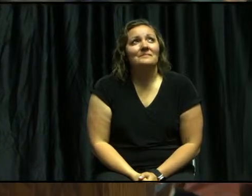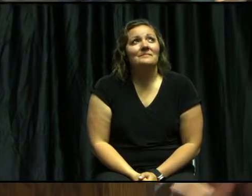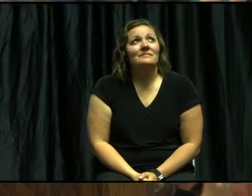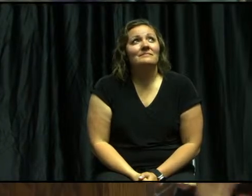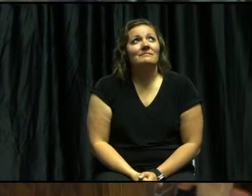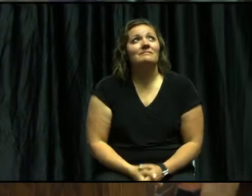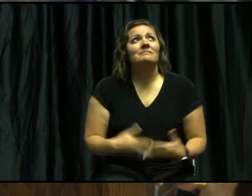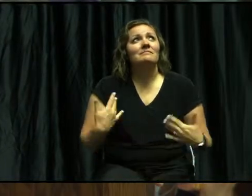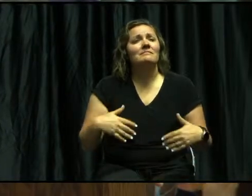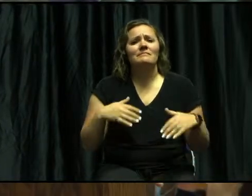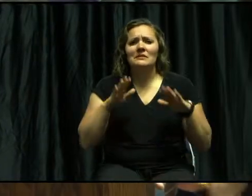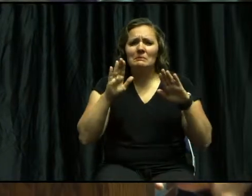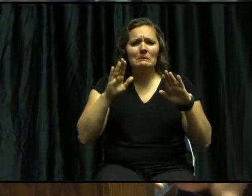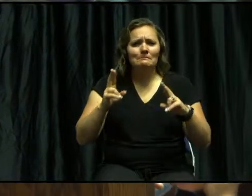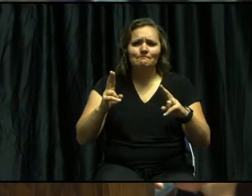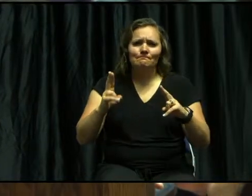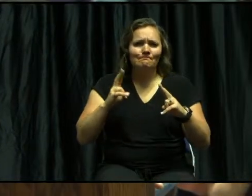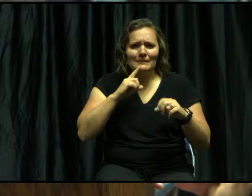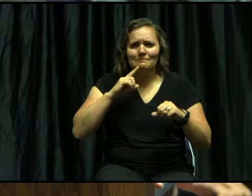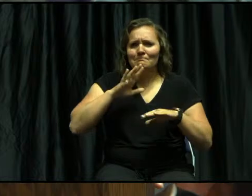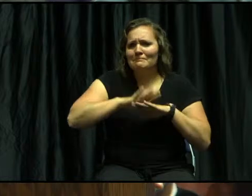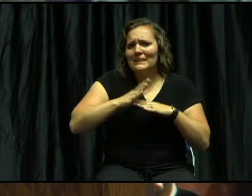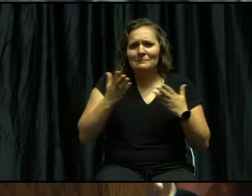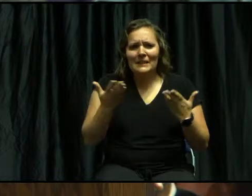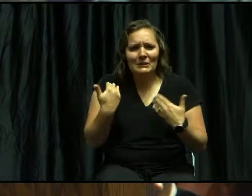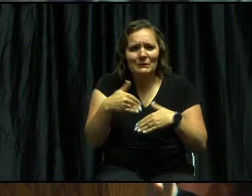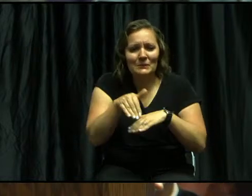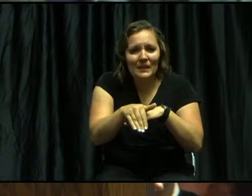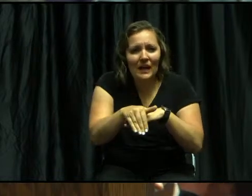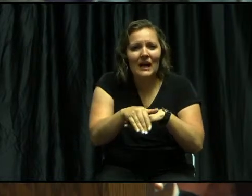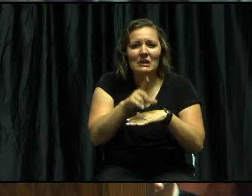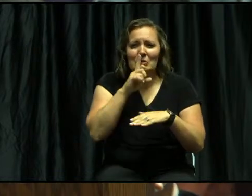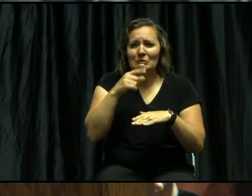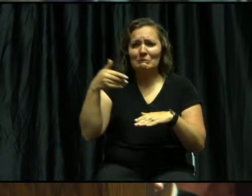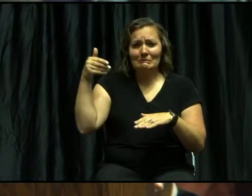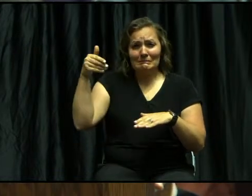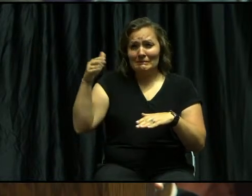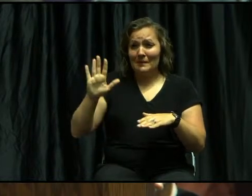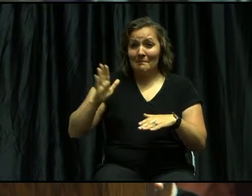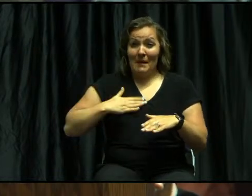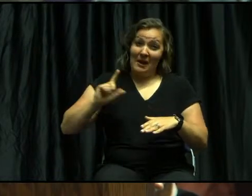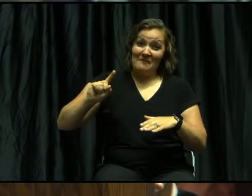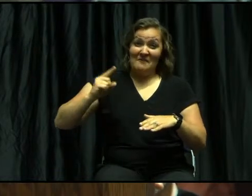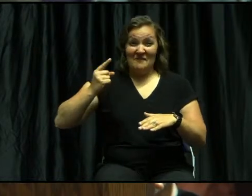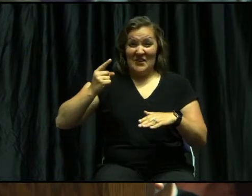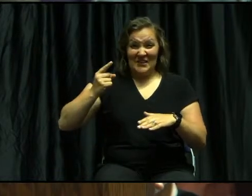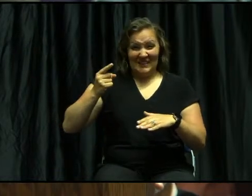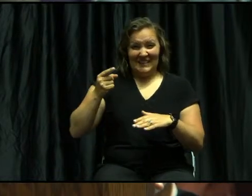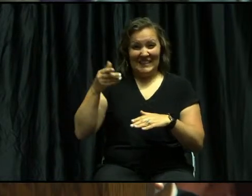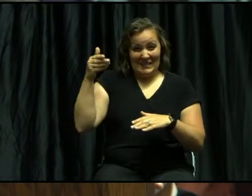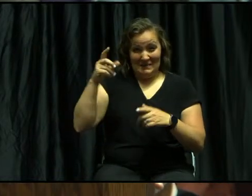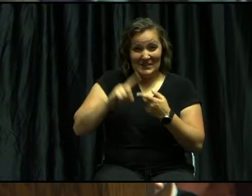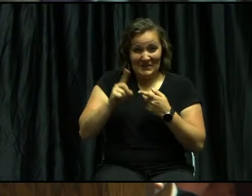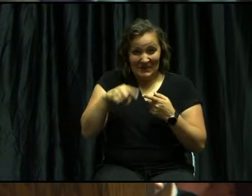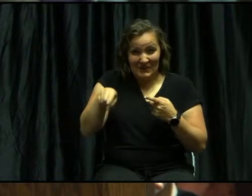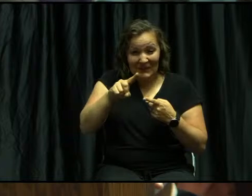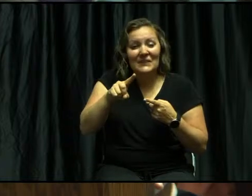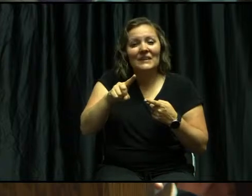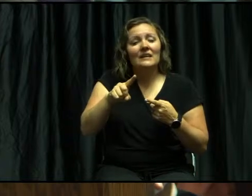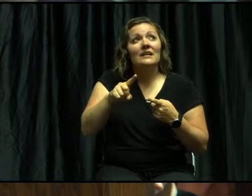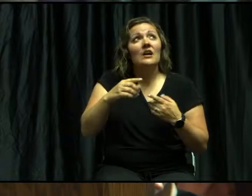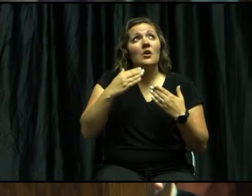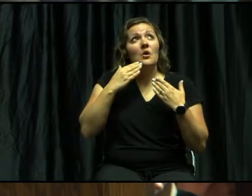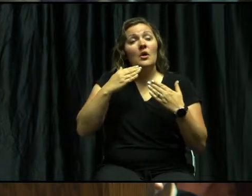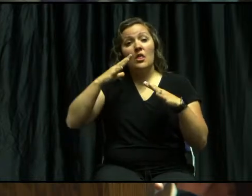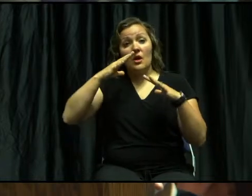It is a great honor and blessing to be here tonight to deliver my first commencement speech to you. I would like to thank